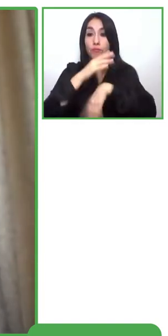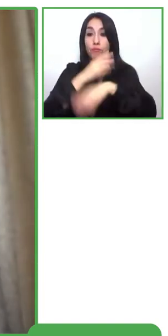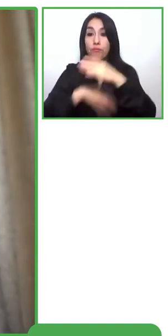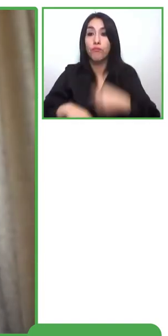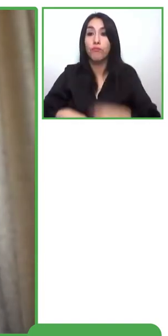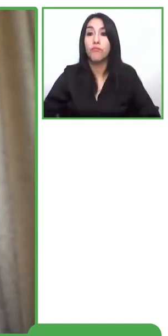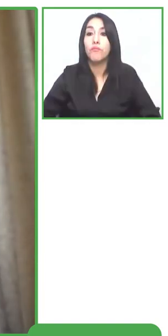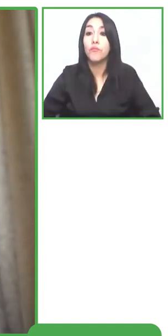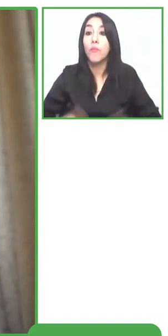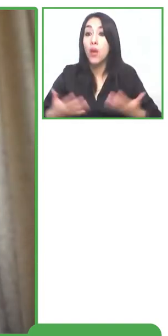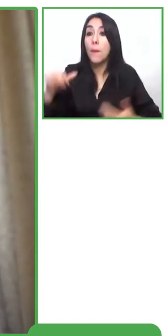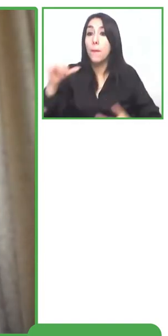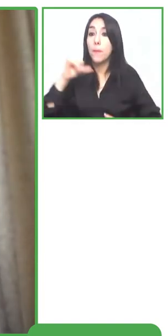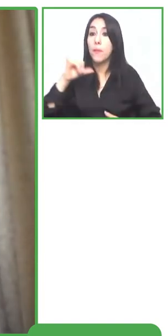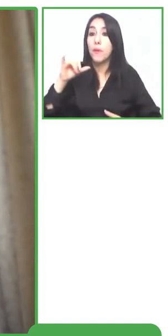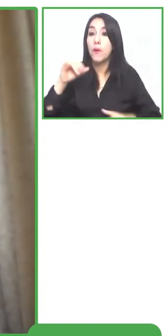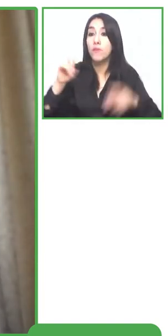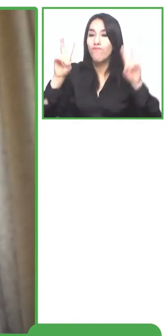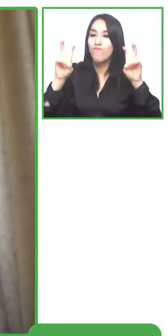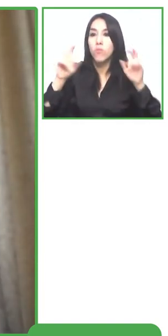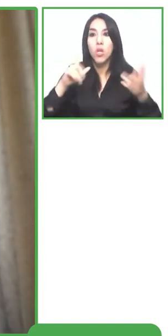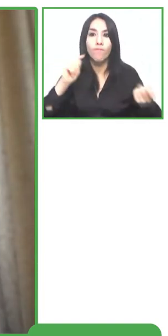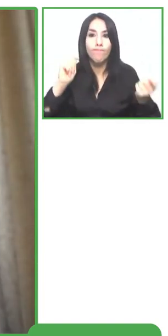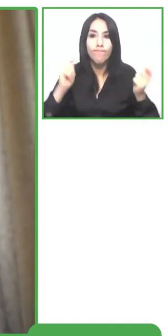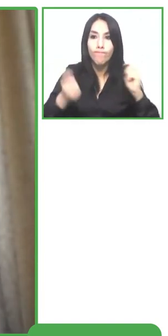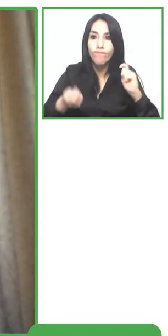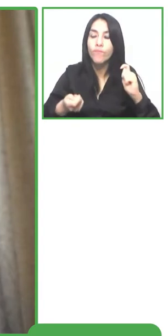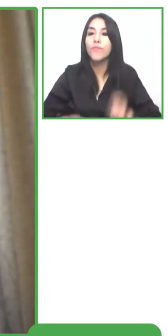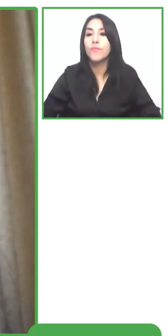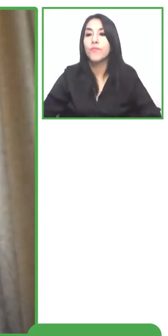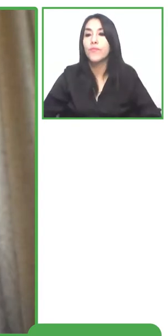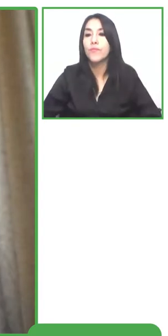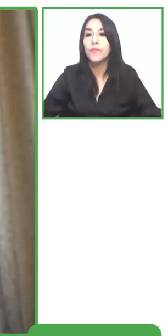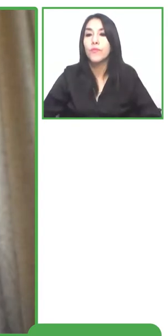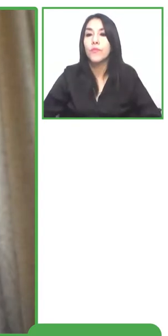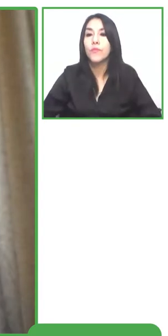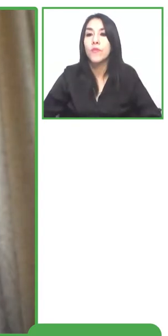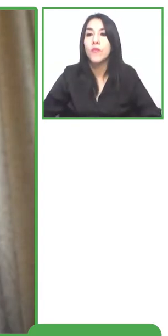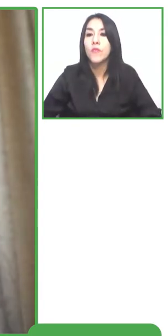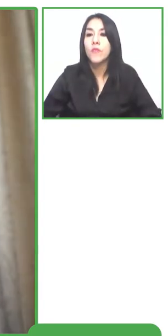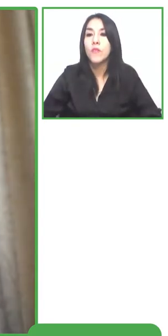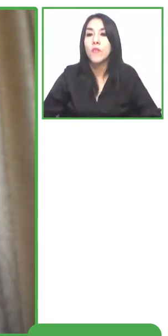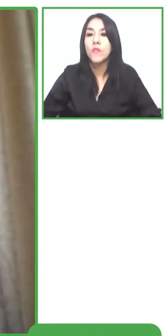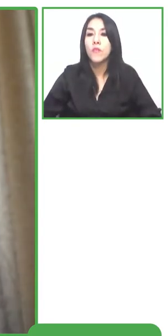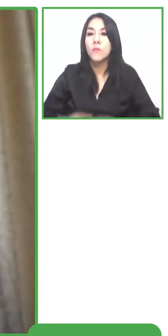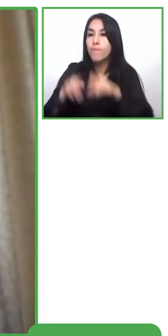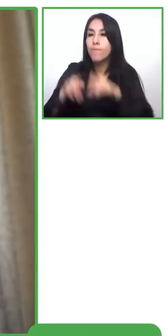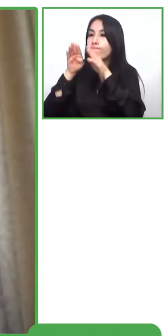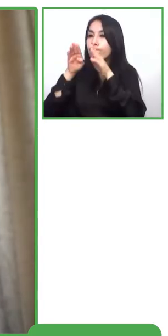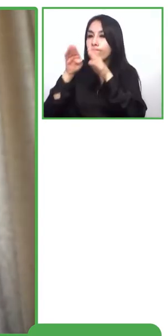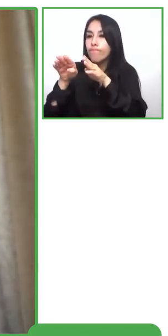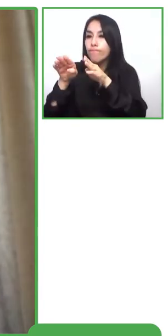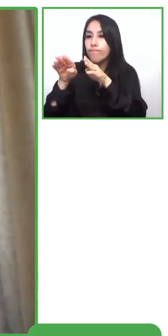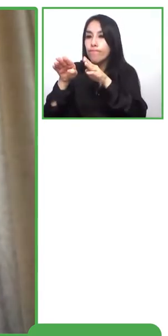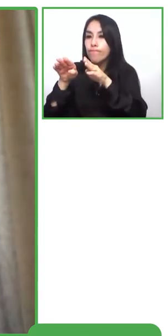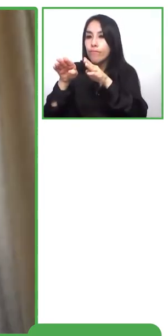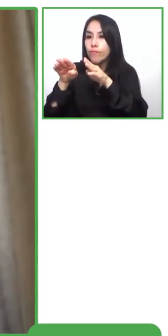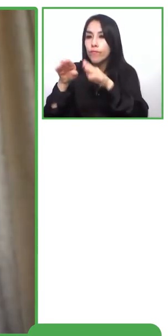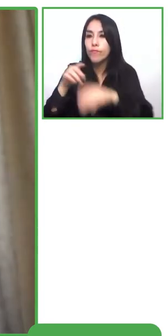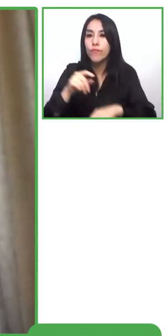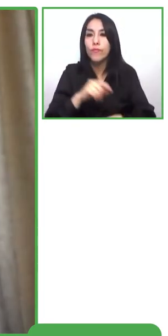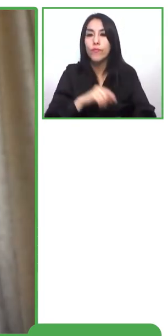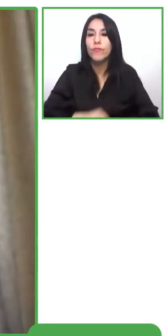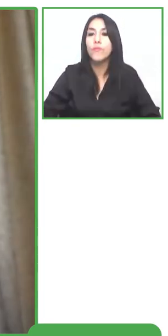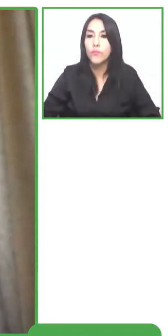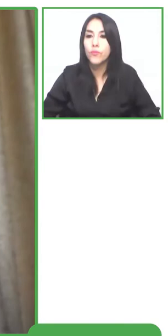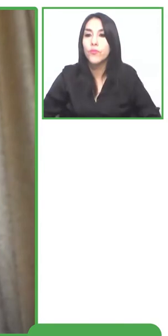particularly about the cross-cutting nature of the focus on gender as well through the disabilities